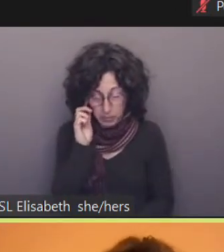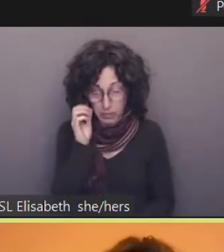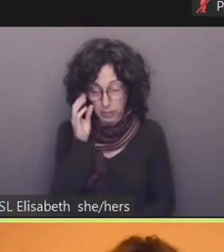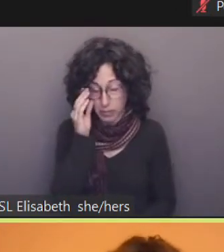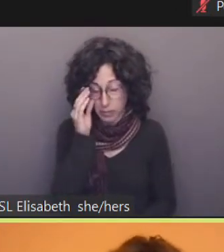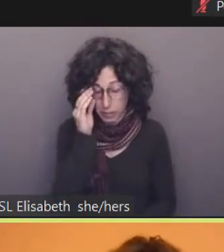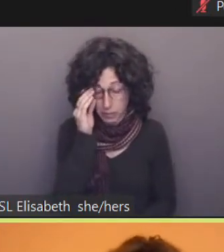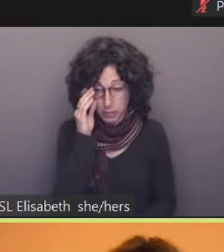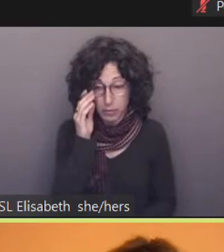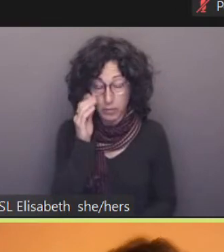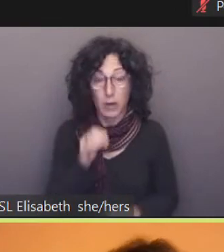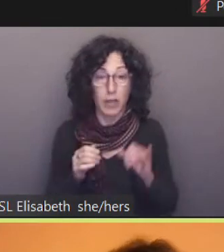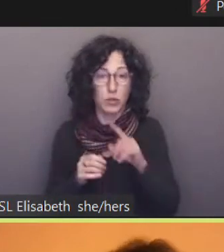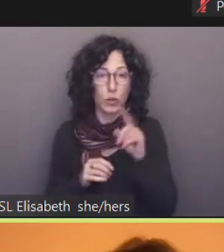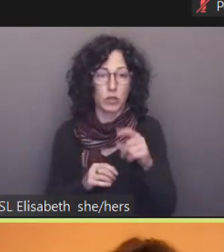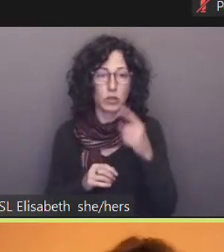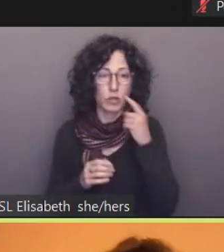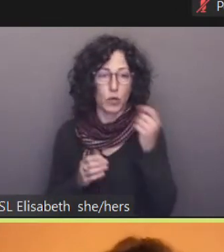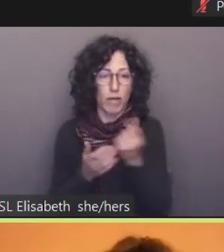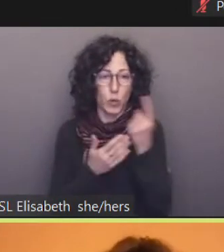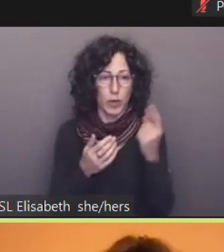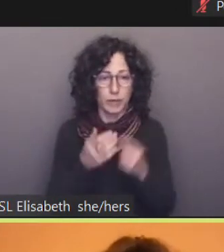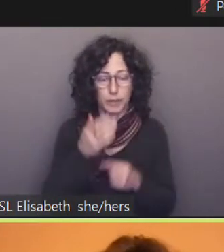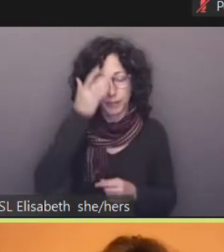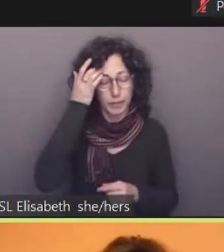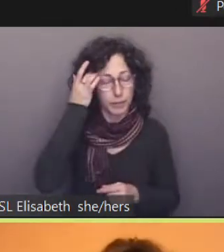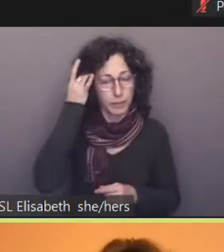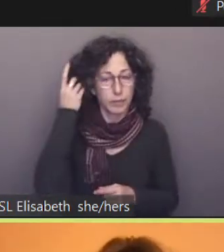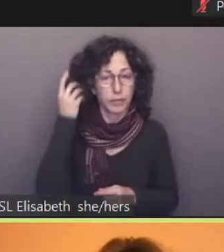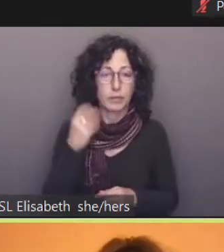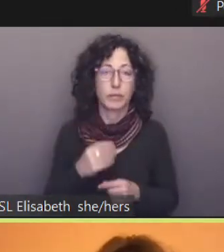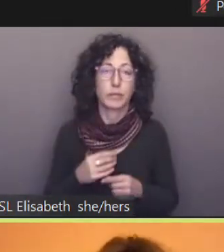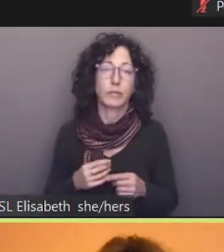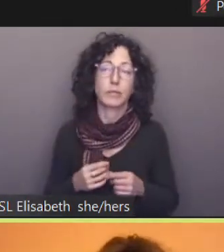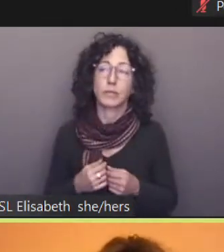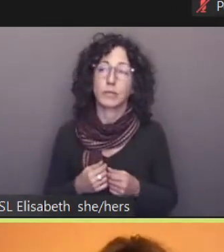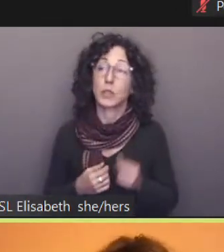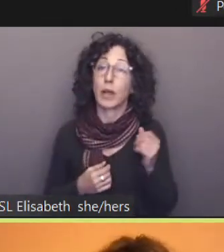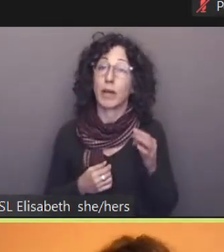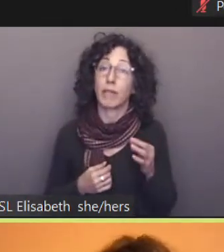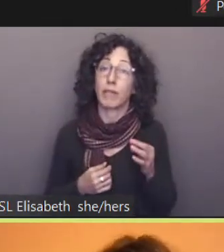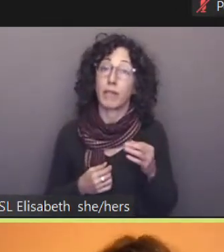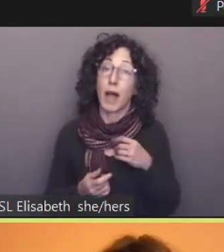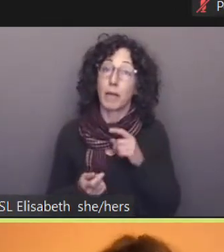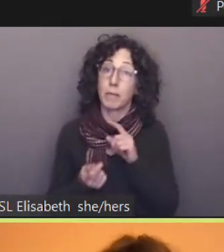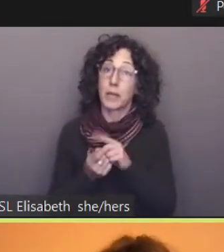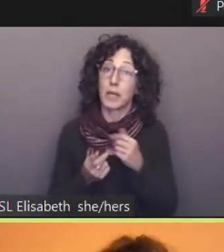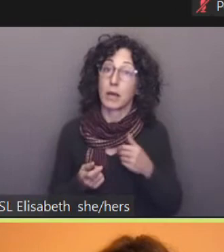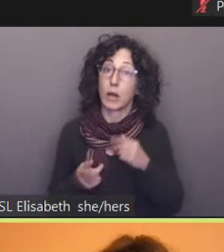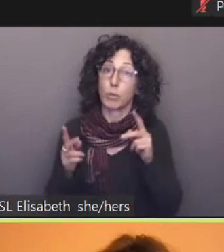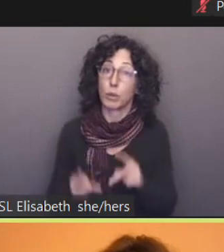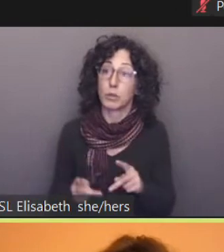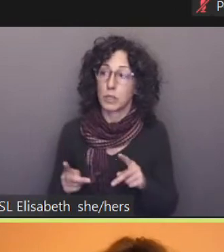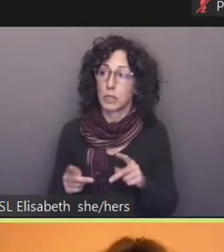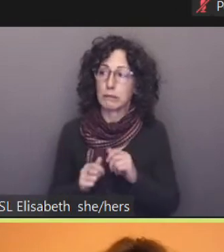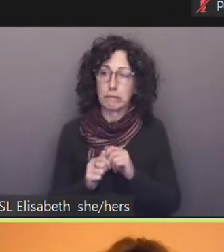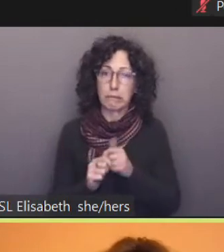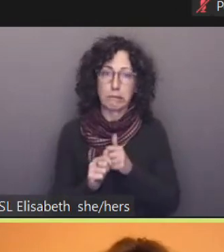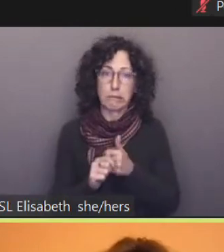actually for everyone. How do I talk to a young person that is hesitant to get the vaccine?